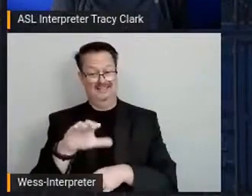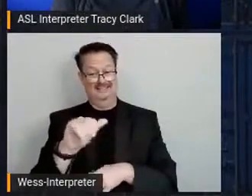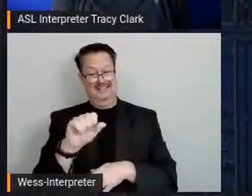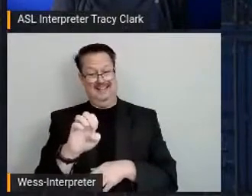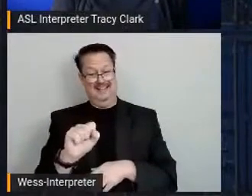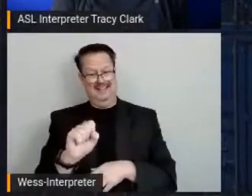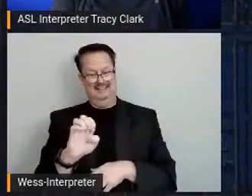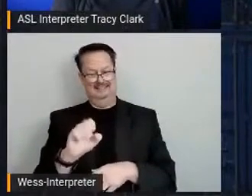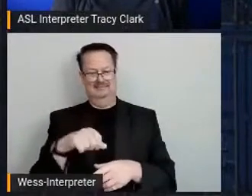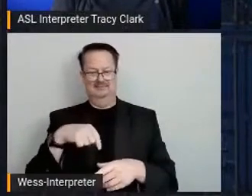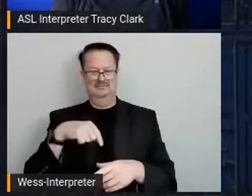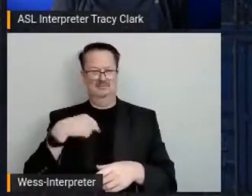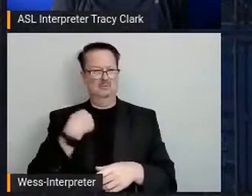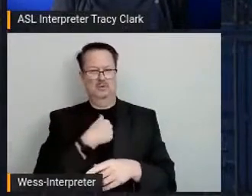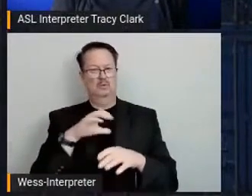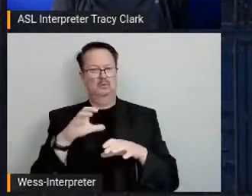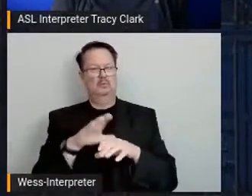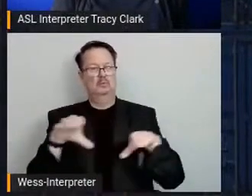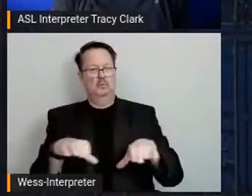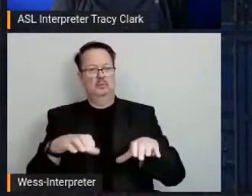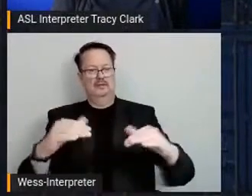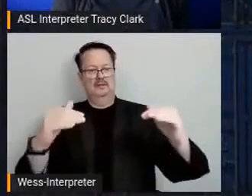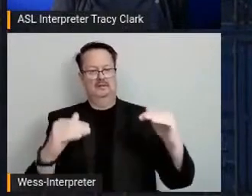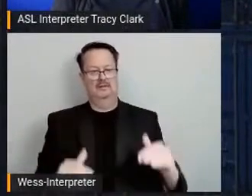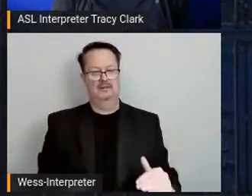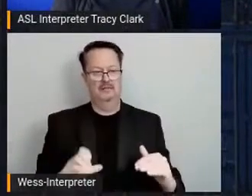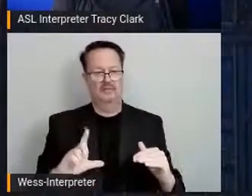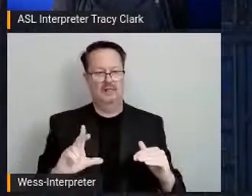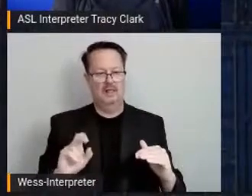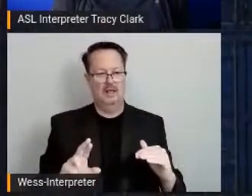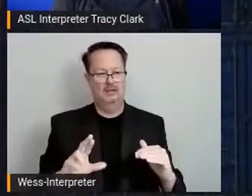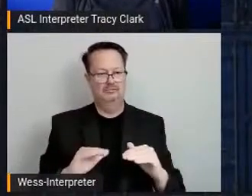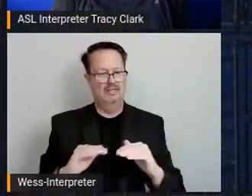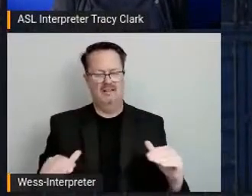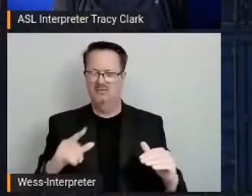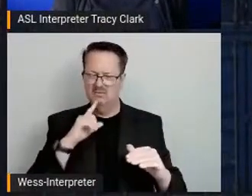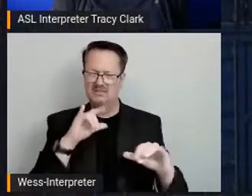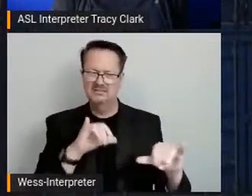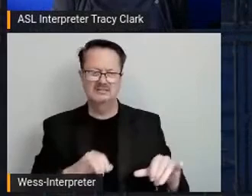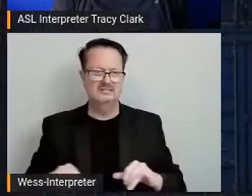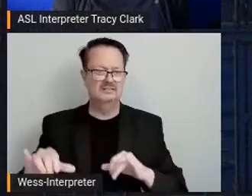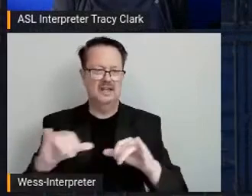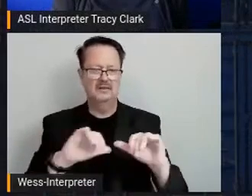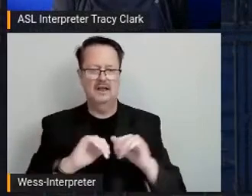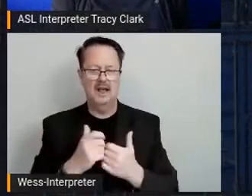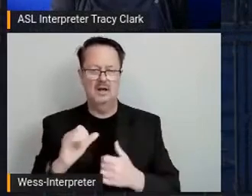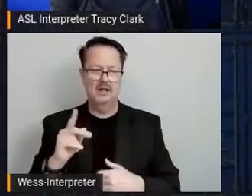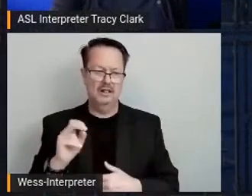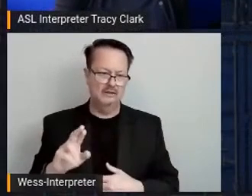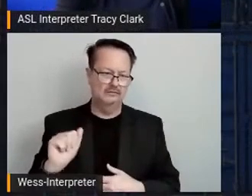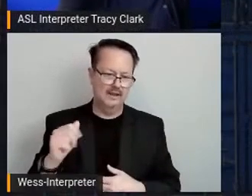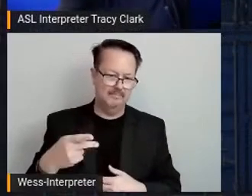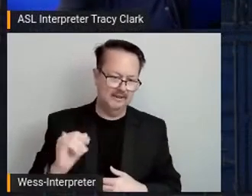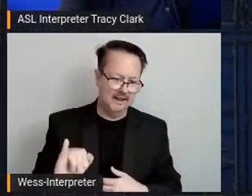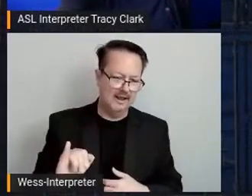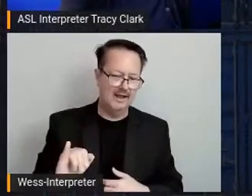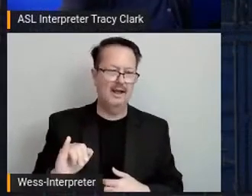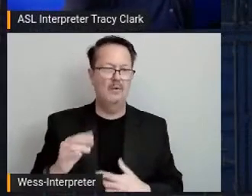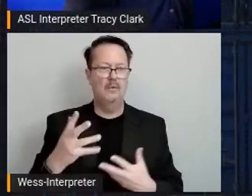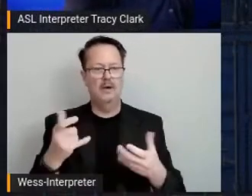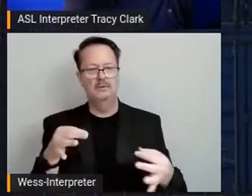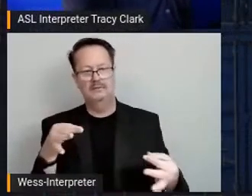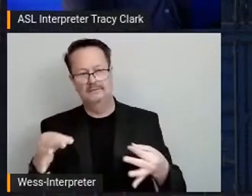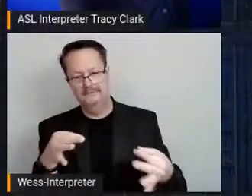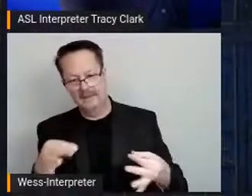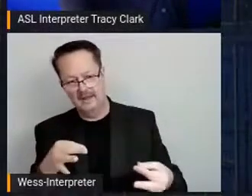in EKS Anywhere at the cluster level. And this is pretty standard for how Cluster API is doing it, where we say, hey, we want to define